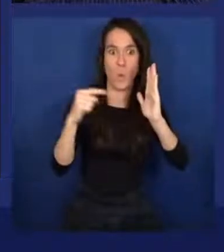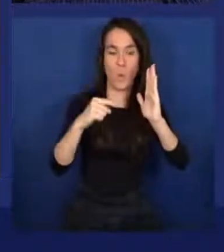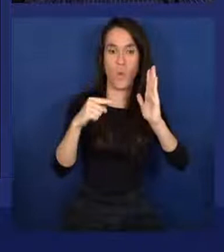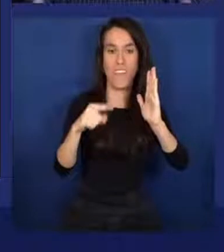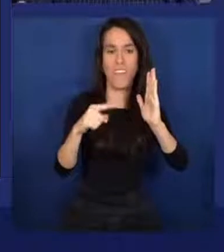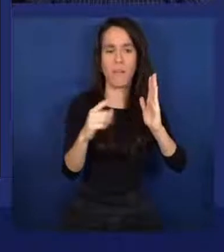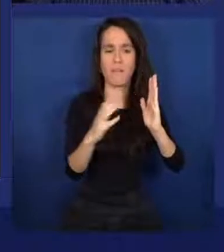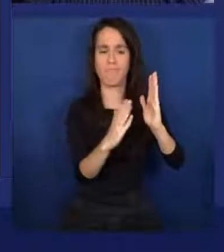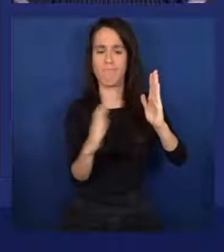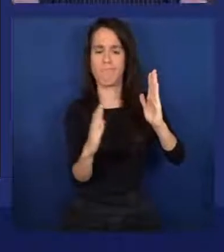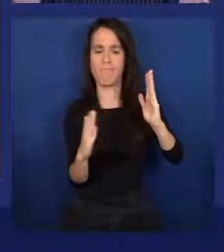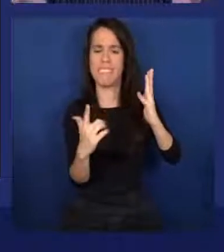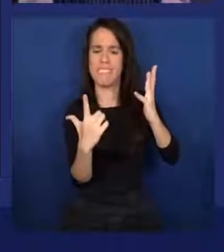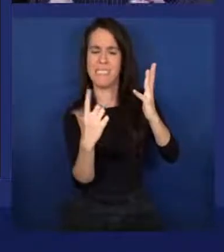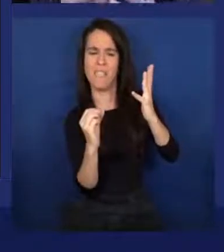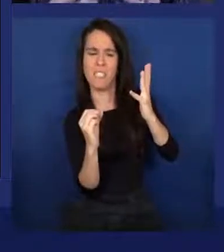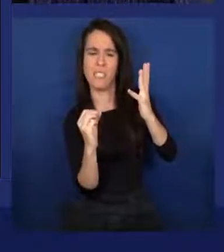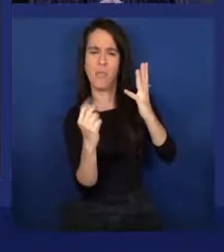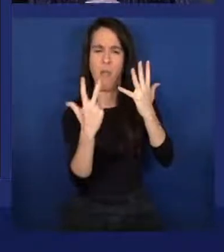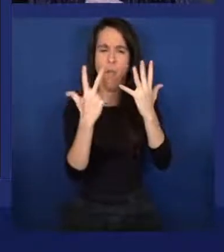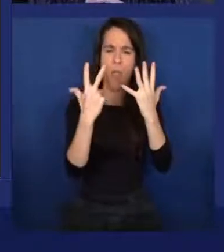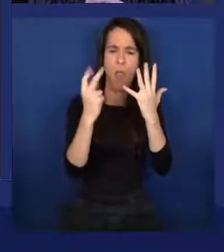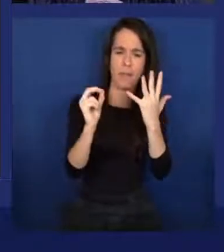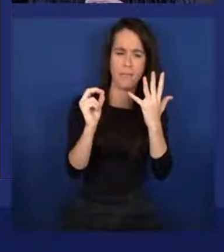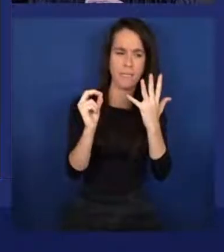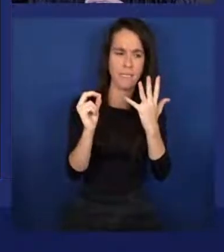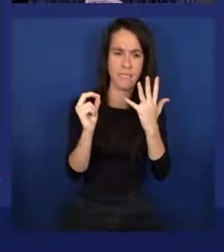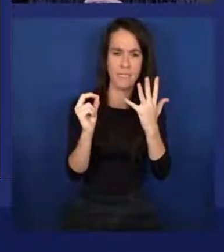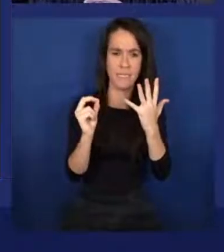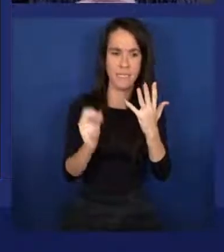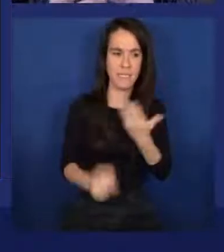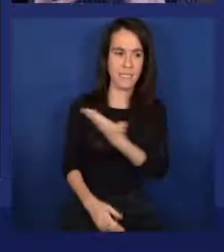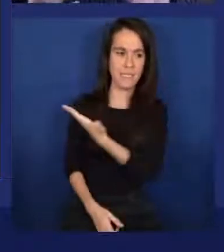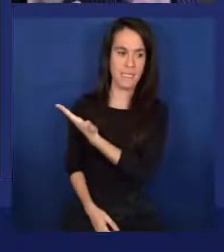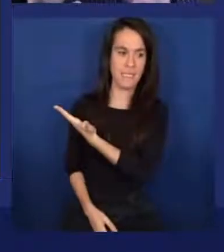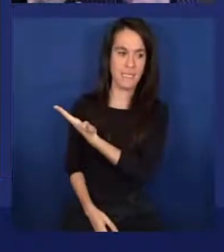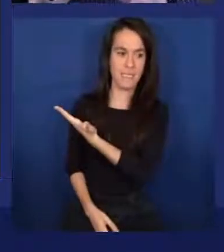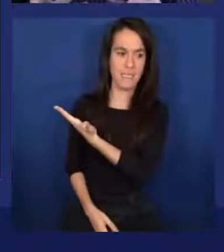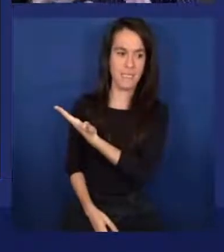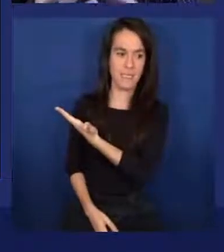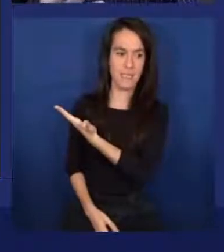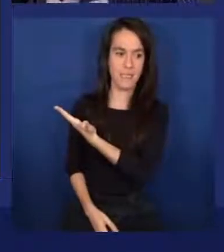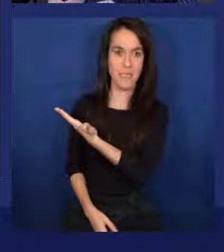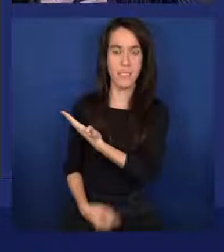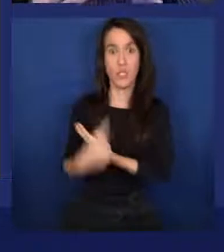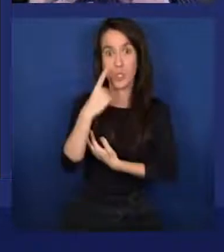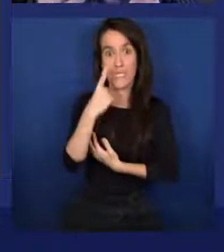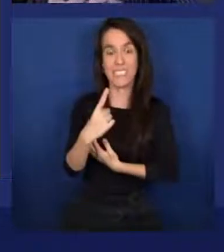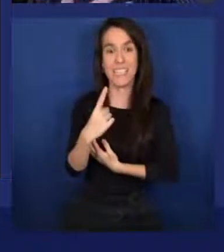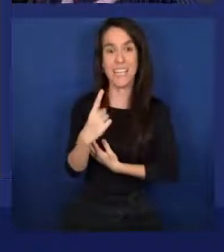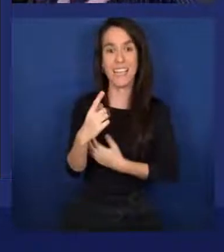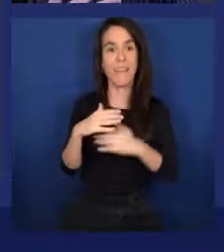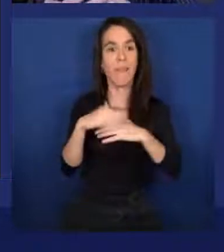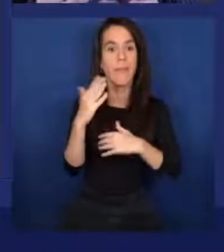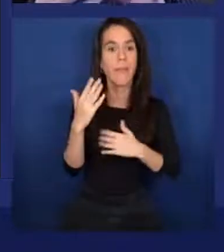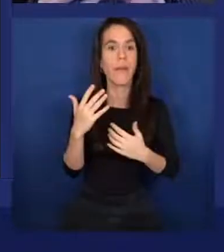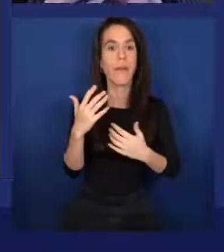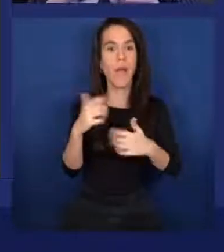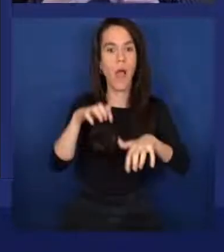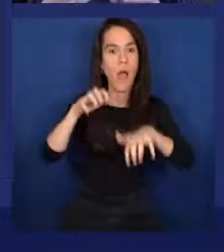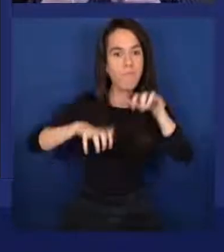early 80s, which is also the emergence of the personal computer. So when you think in terms of the Apple II and the